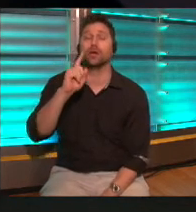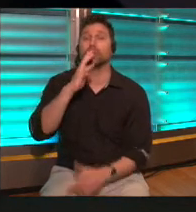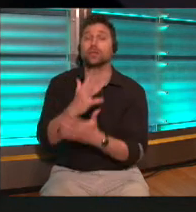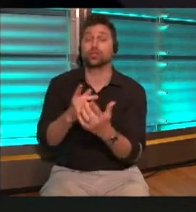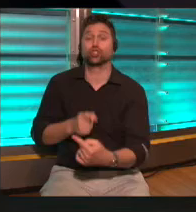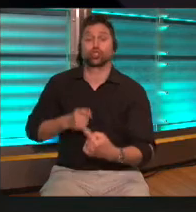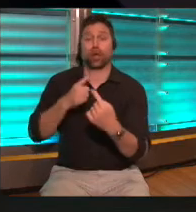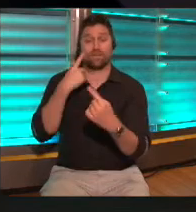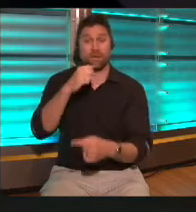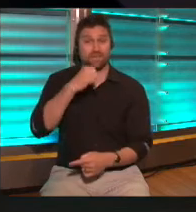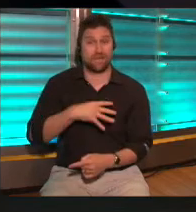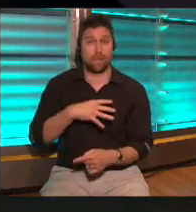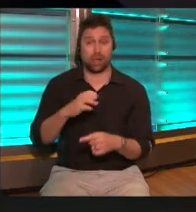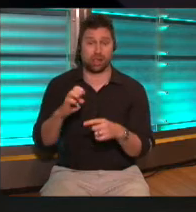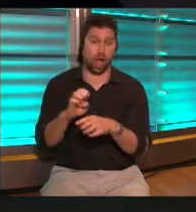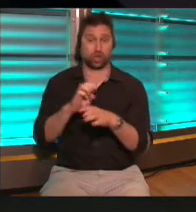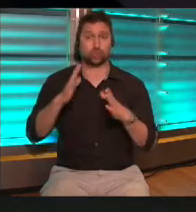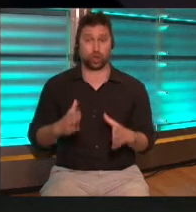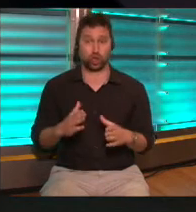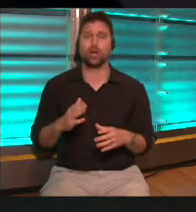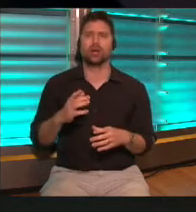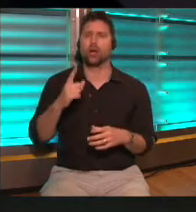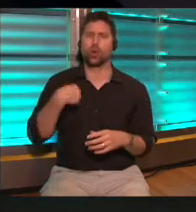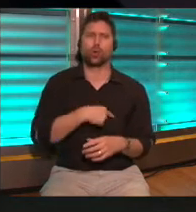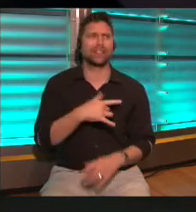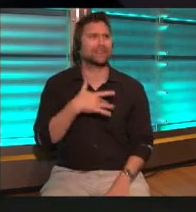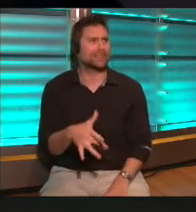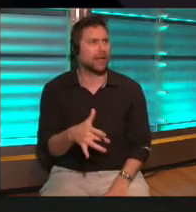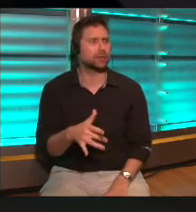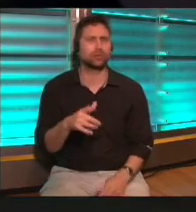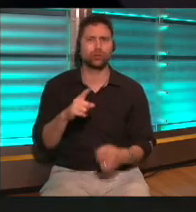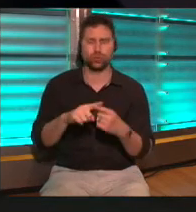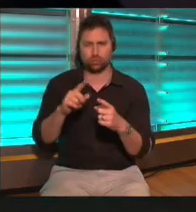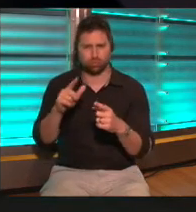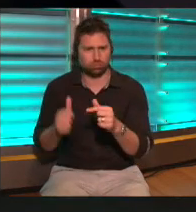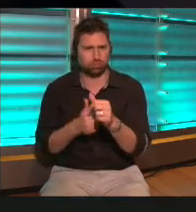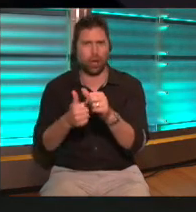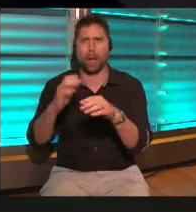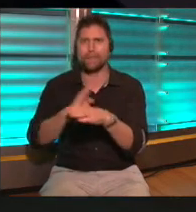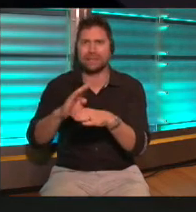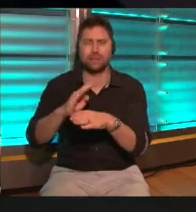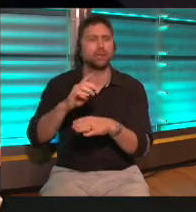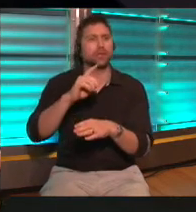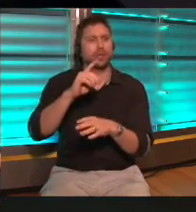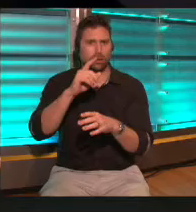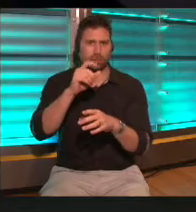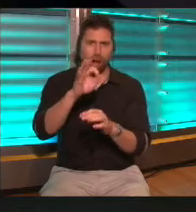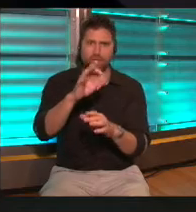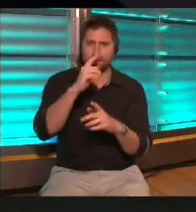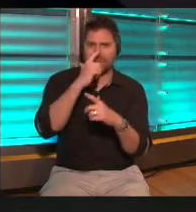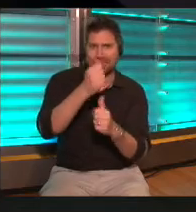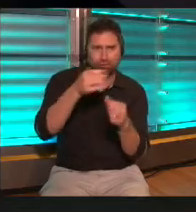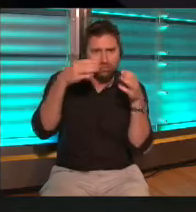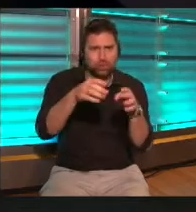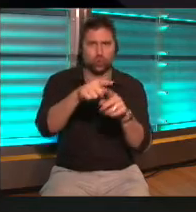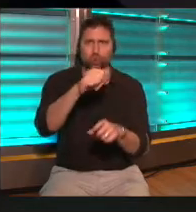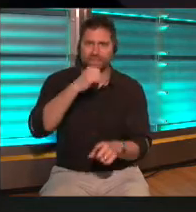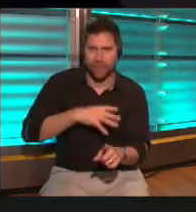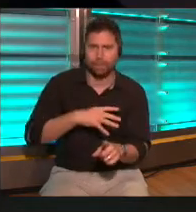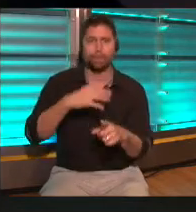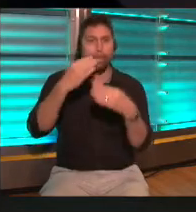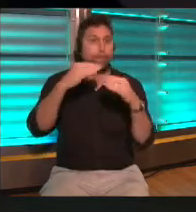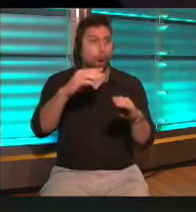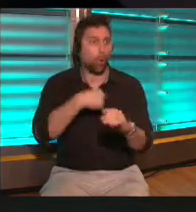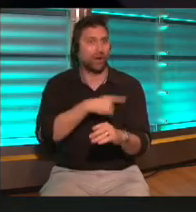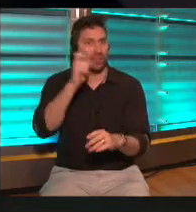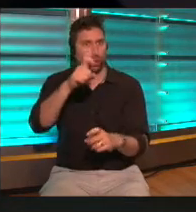sometimes is that we tend to pursue businesses that are of interest to females, of markets that we know need